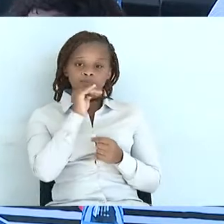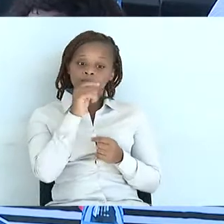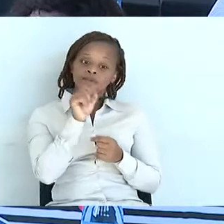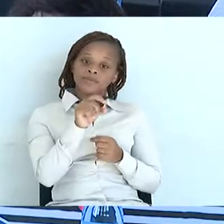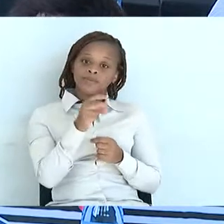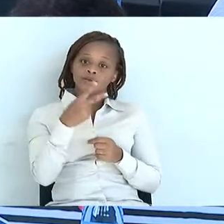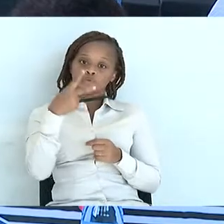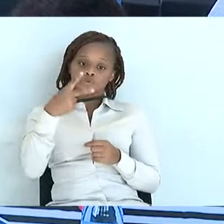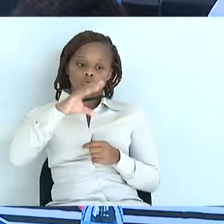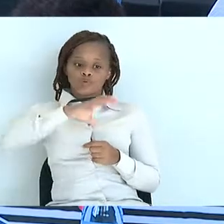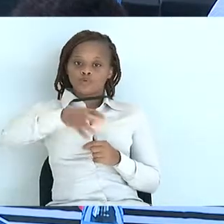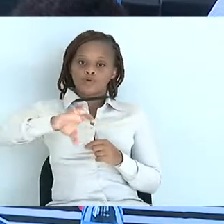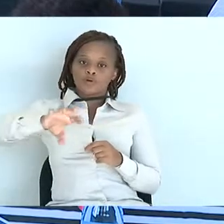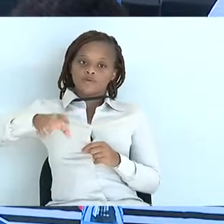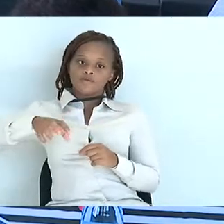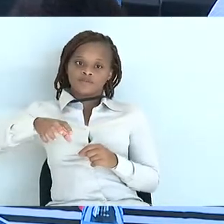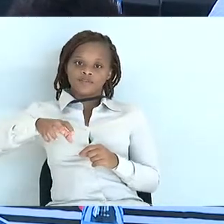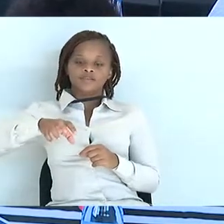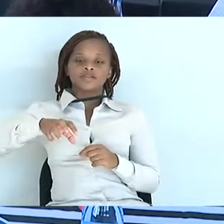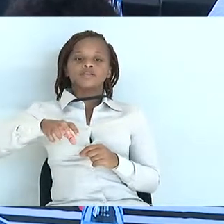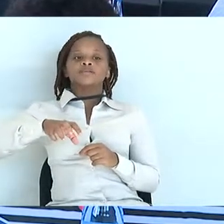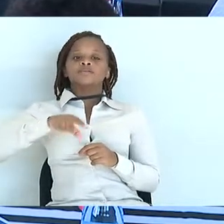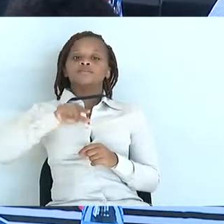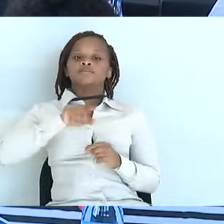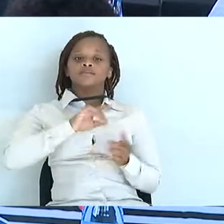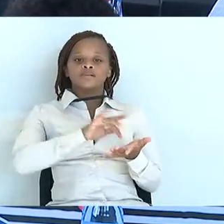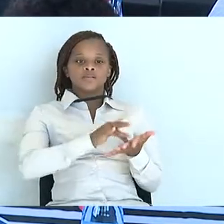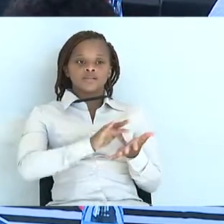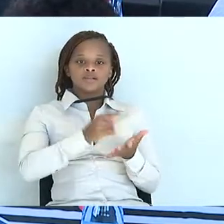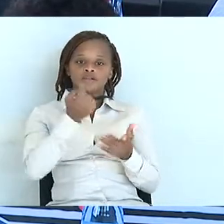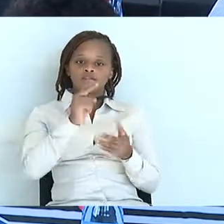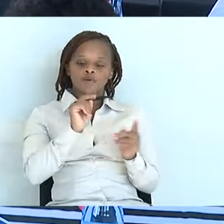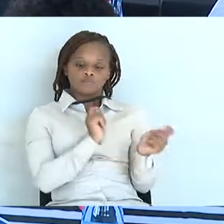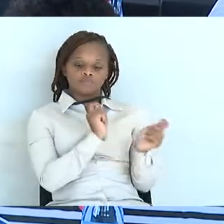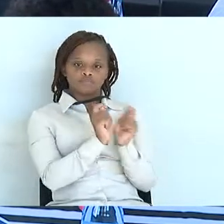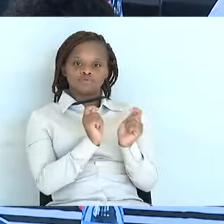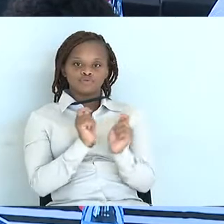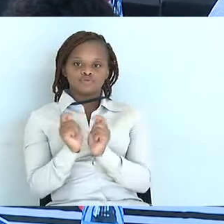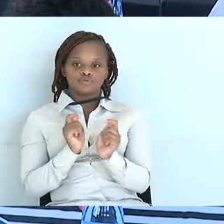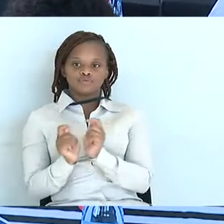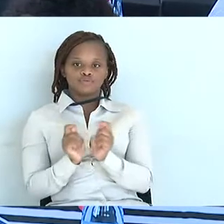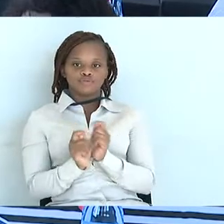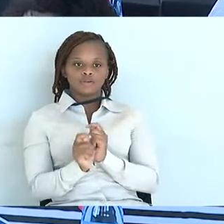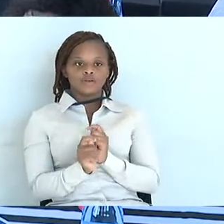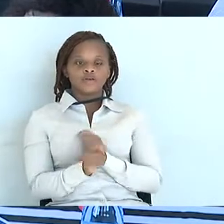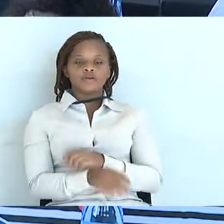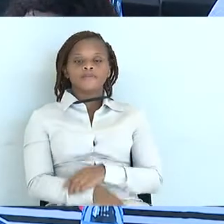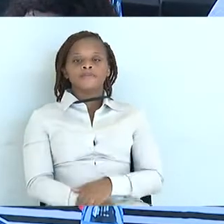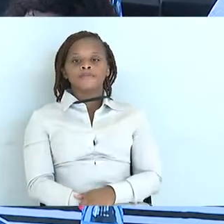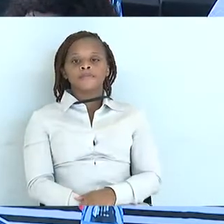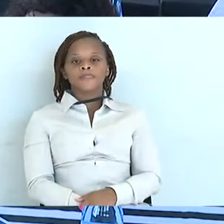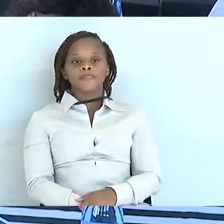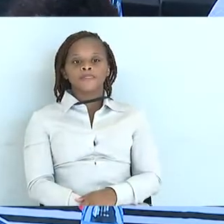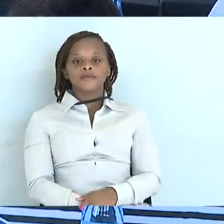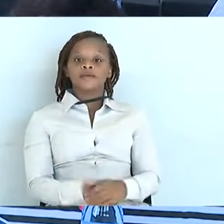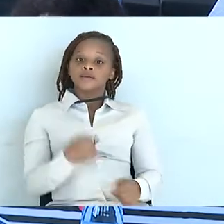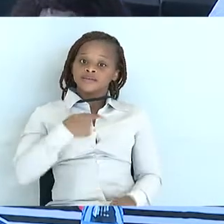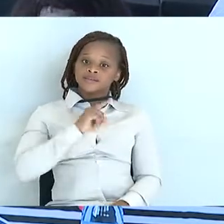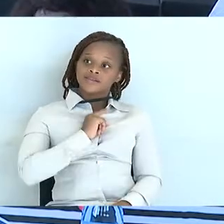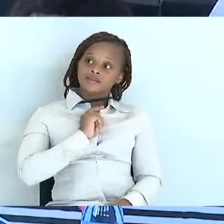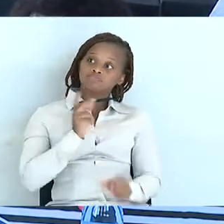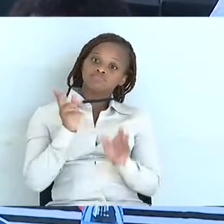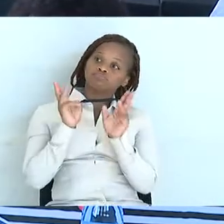provinces actually at the center of just transition. So we've got to be intentional and not look at the mountains